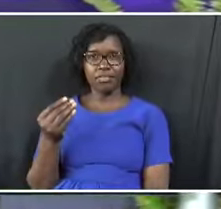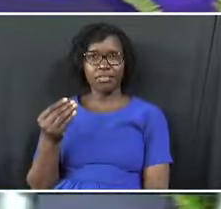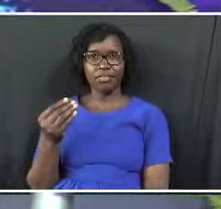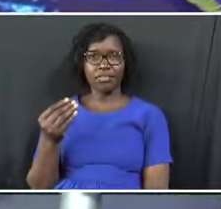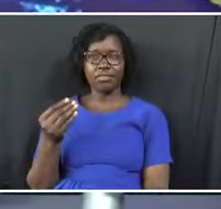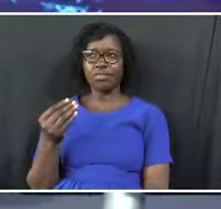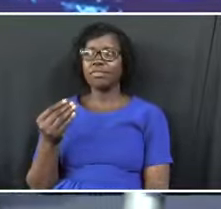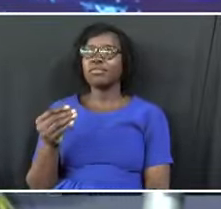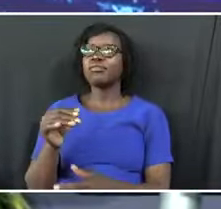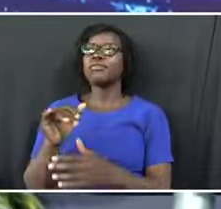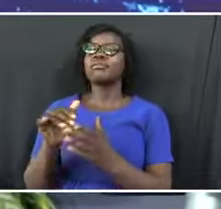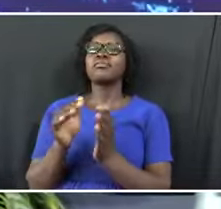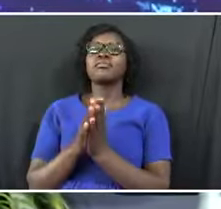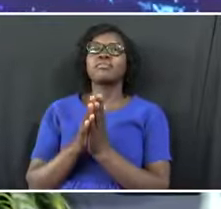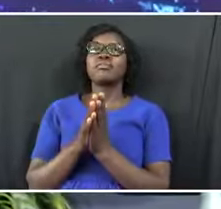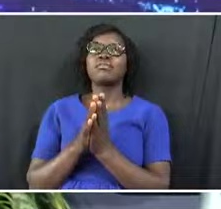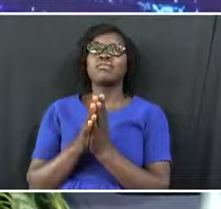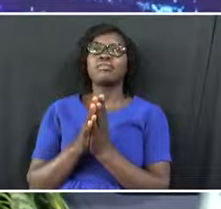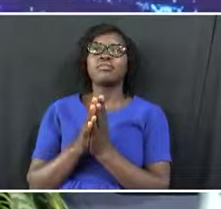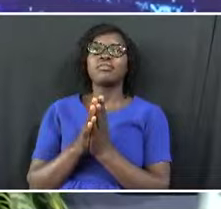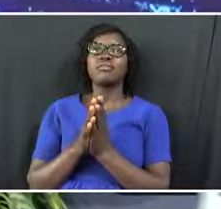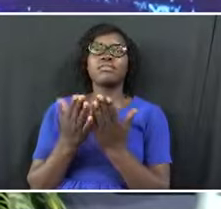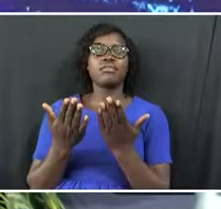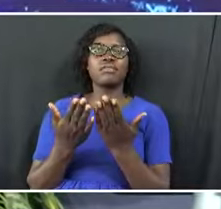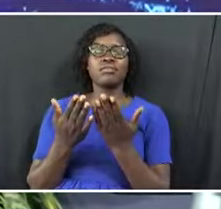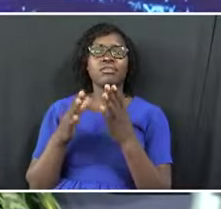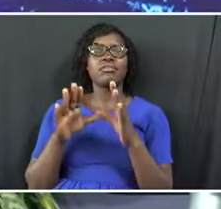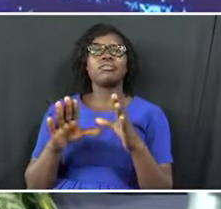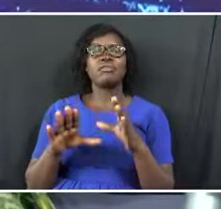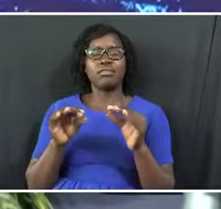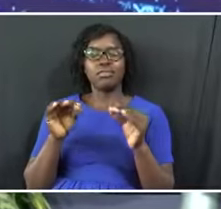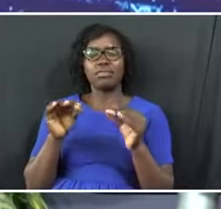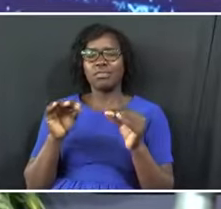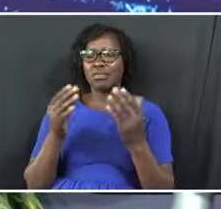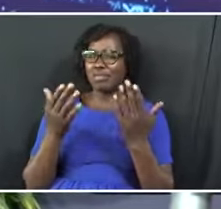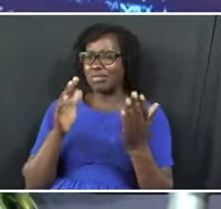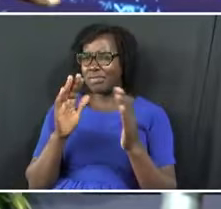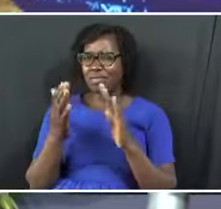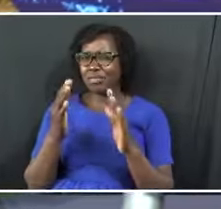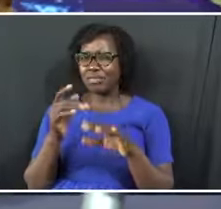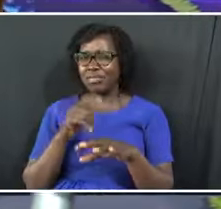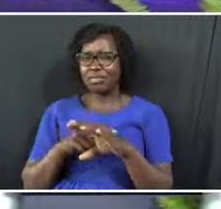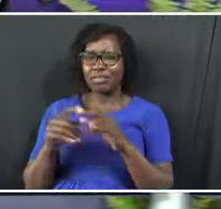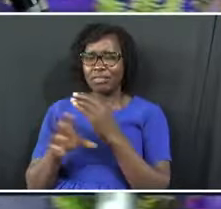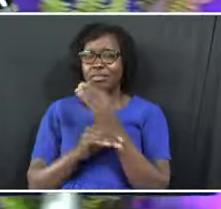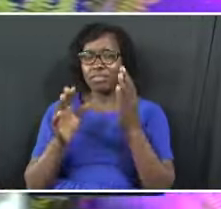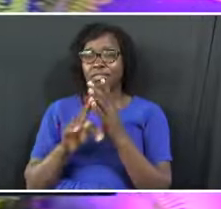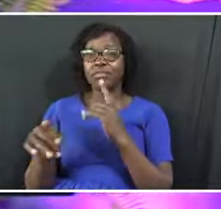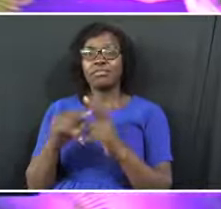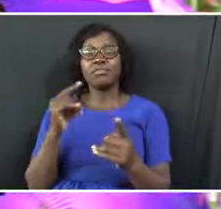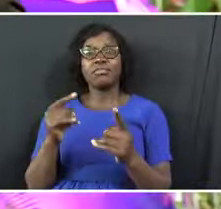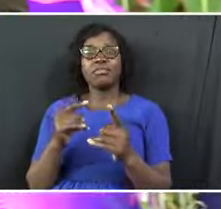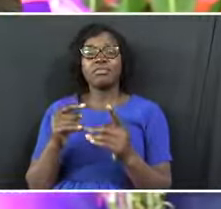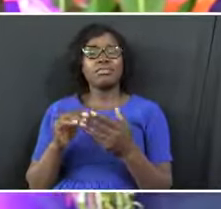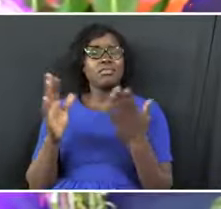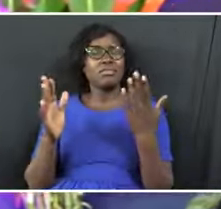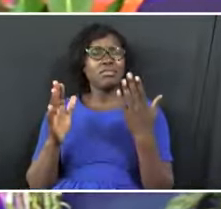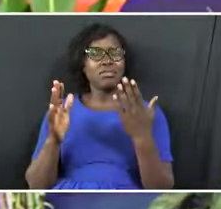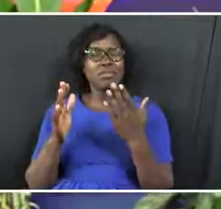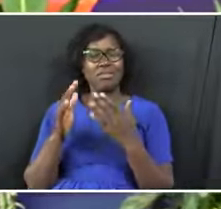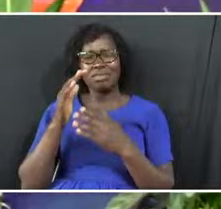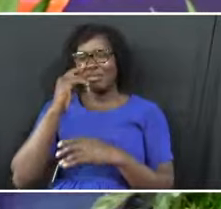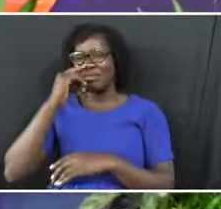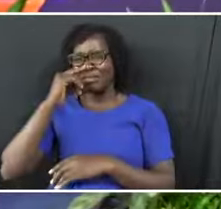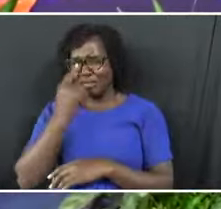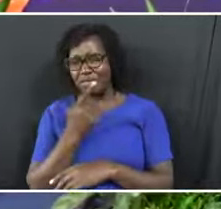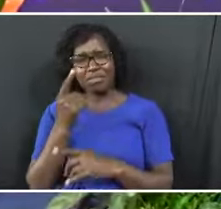bearable when a robber and a thief kills me. So I'm finding it more weird. And I'm imagining